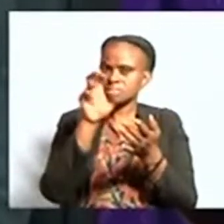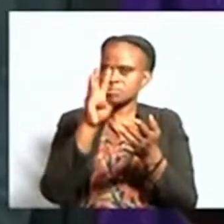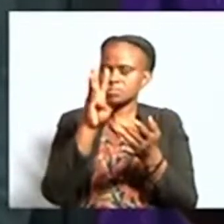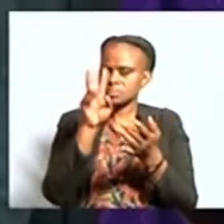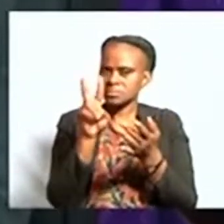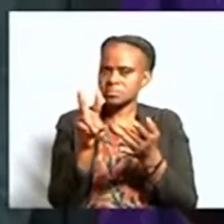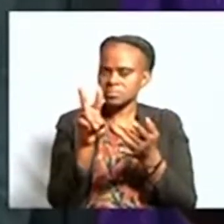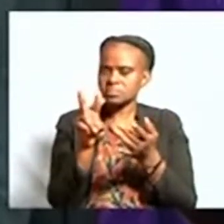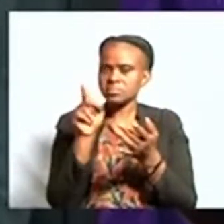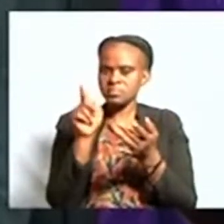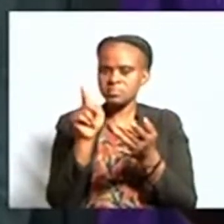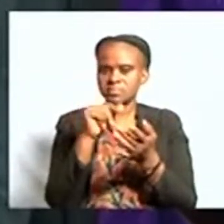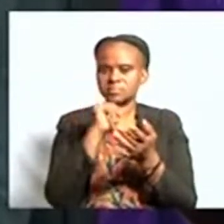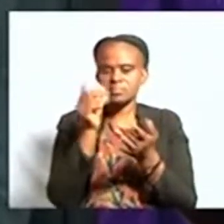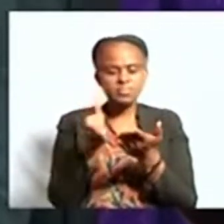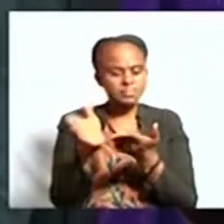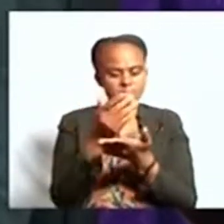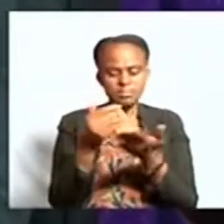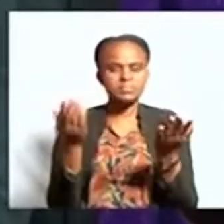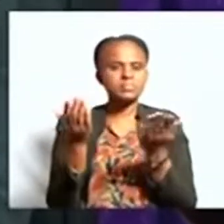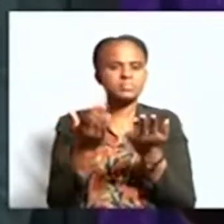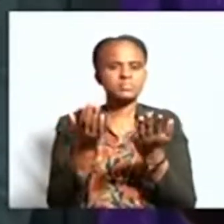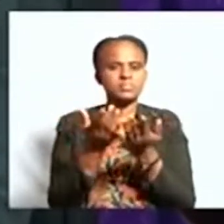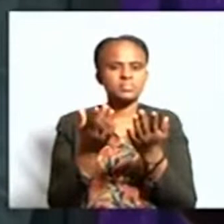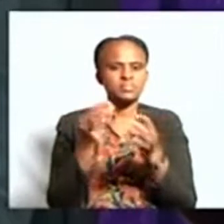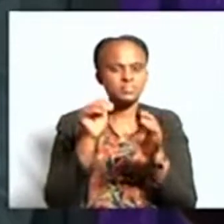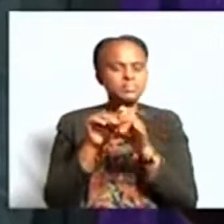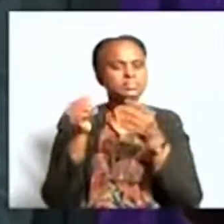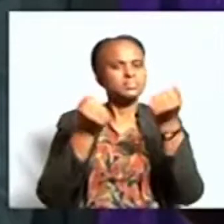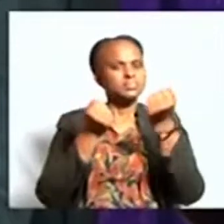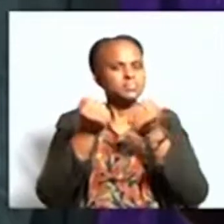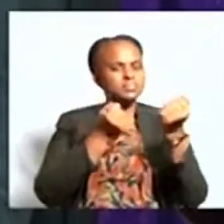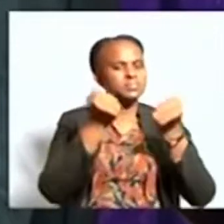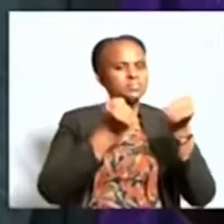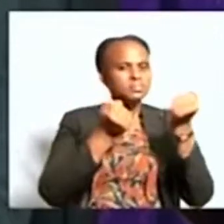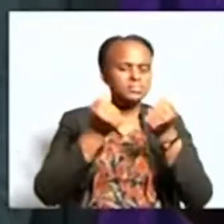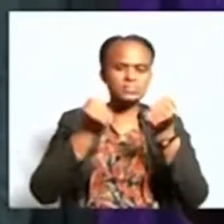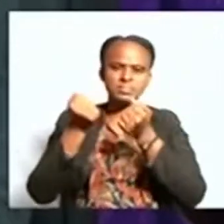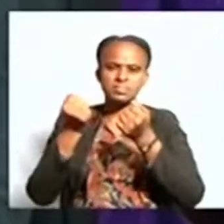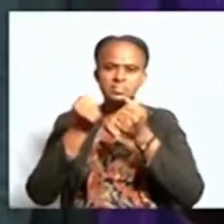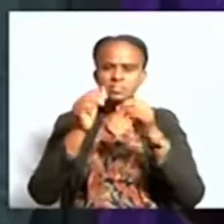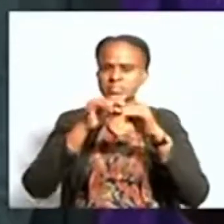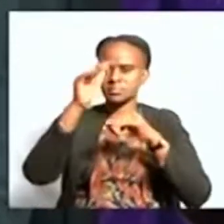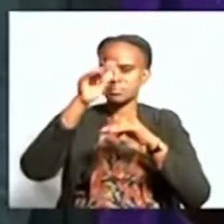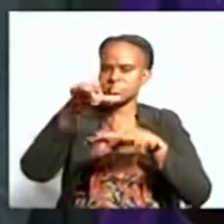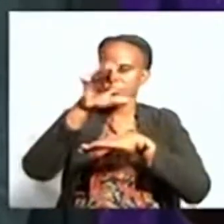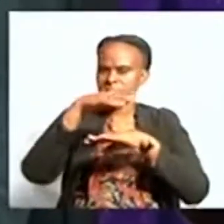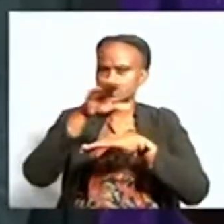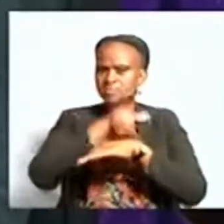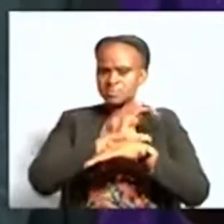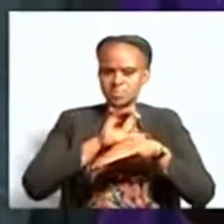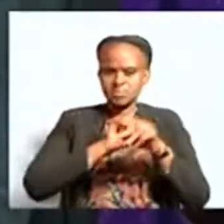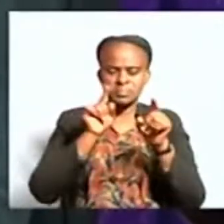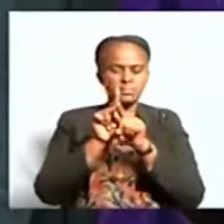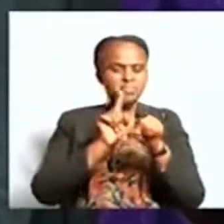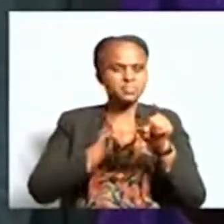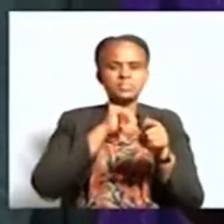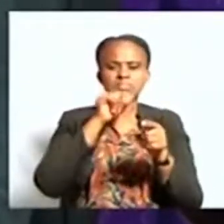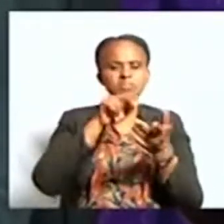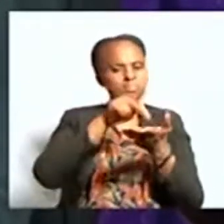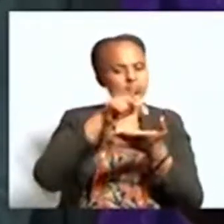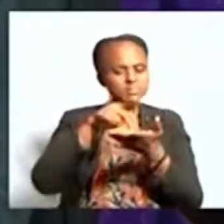139,342 was not collected, in that vehicles operating under the above operators did not pay